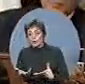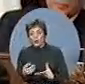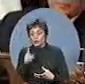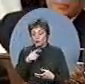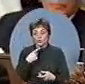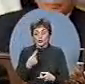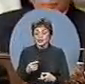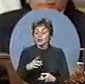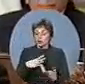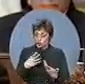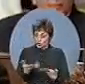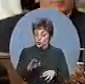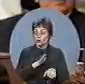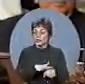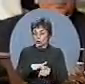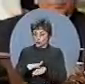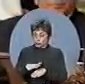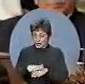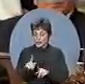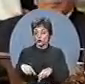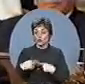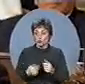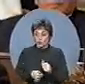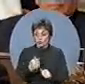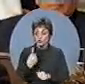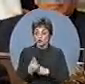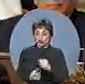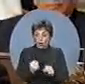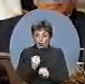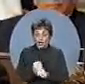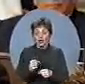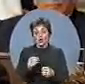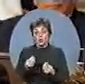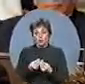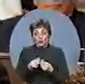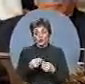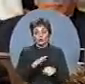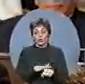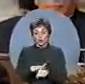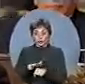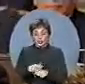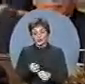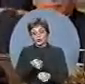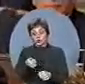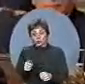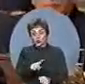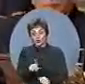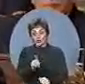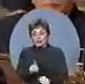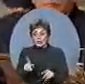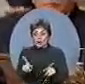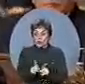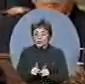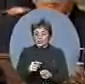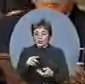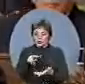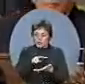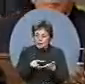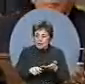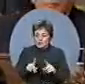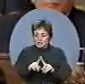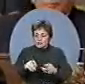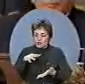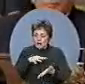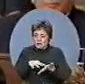now, Mr. Speaker, with respect to that issue and other issues. We've reviewed all the studies. Certainly the finance ministers and the first ministers have